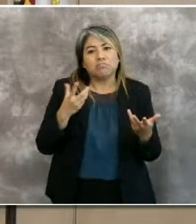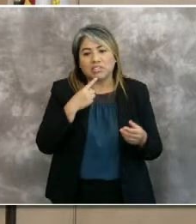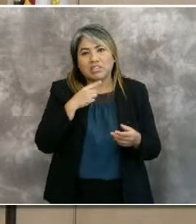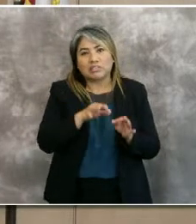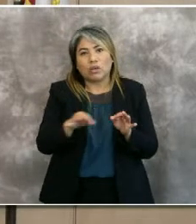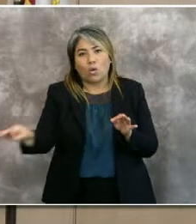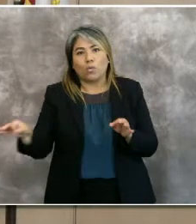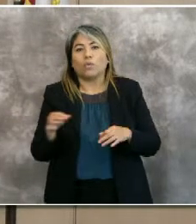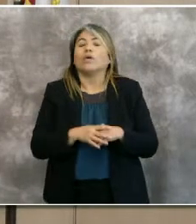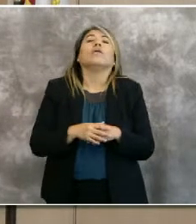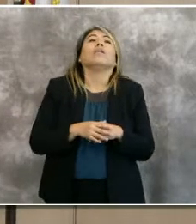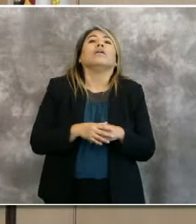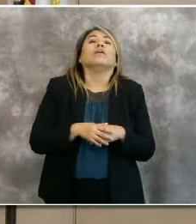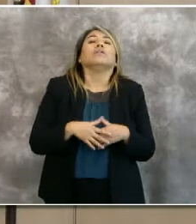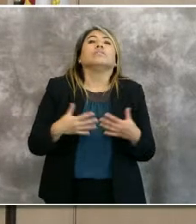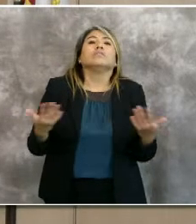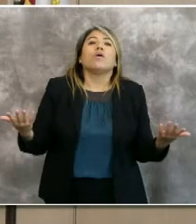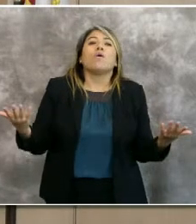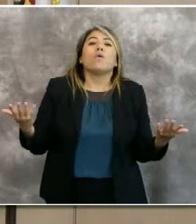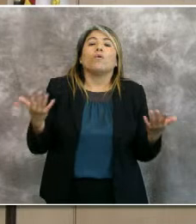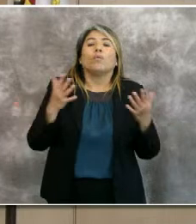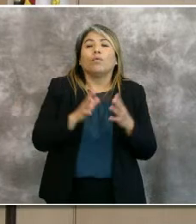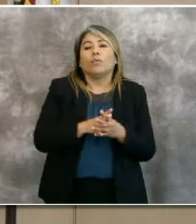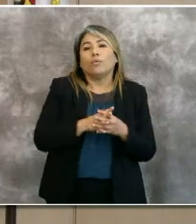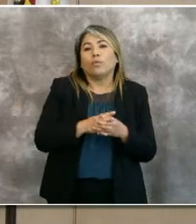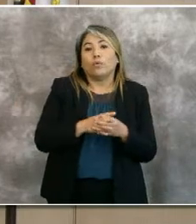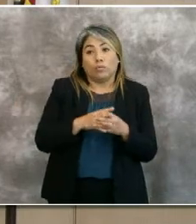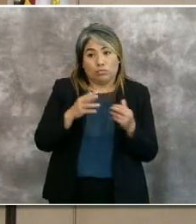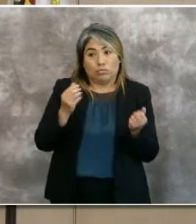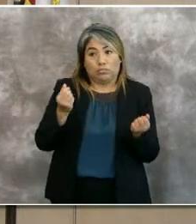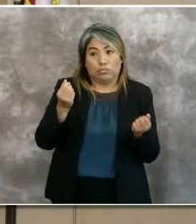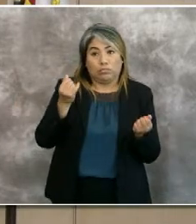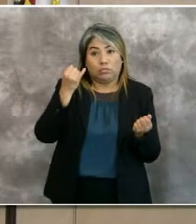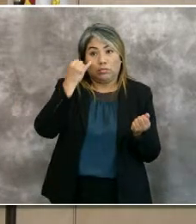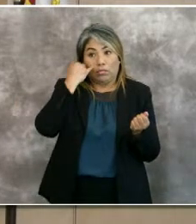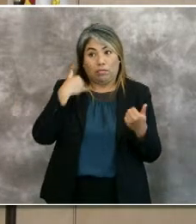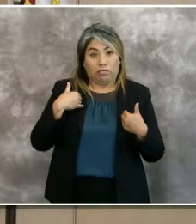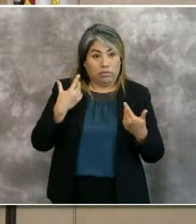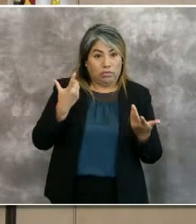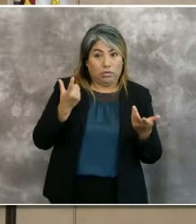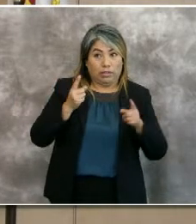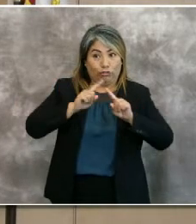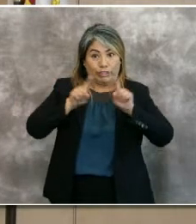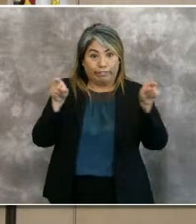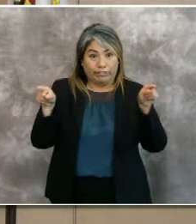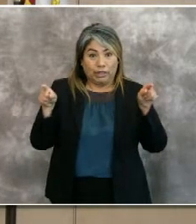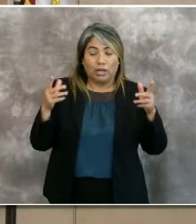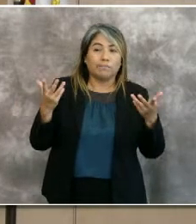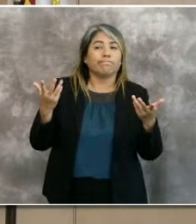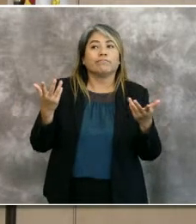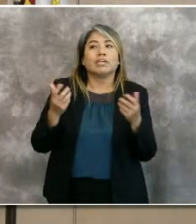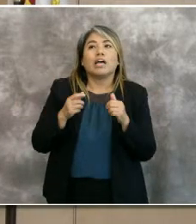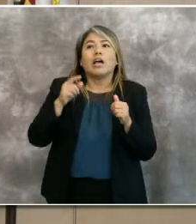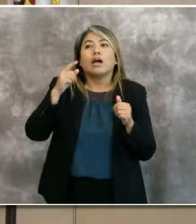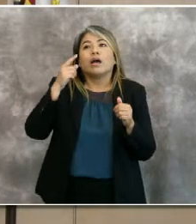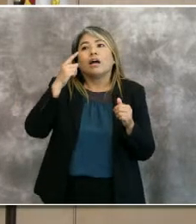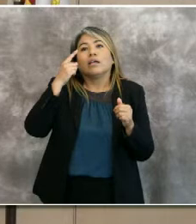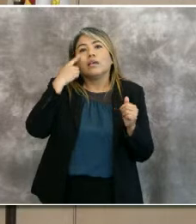So in terms of if there's different, we need to do, I think,